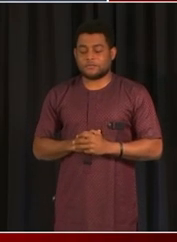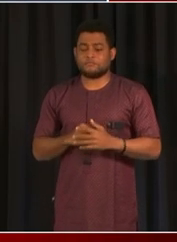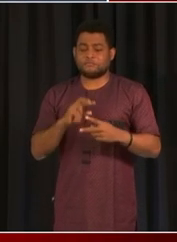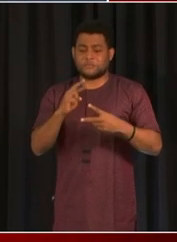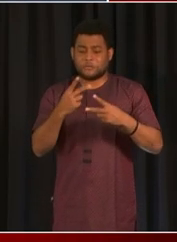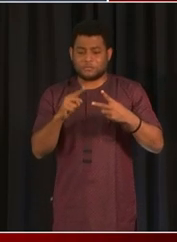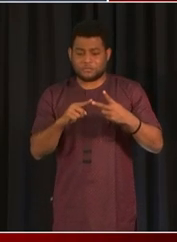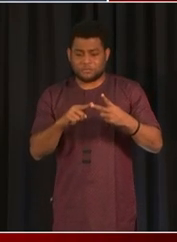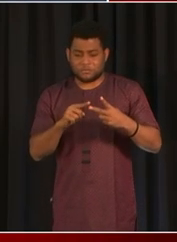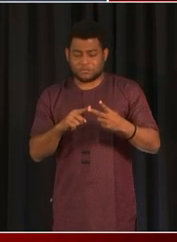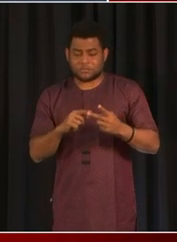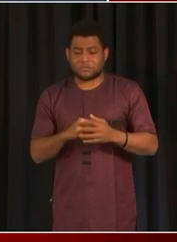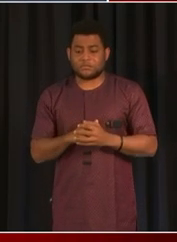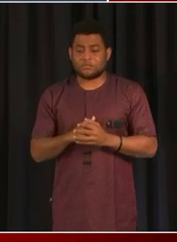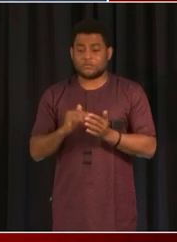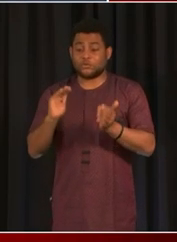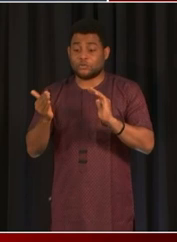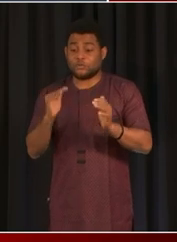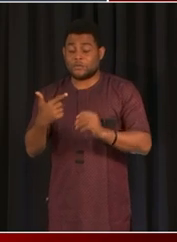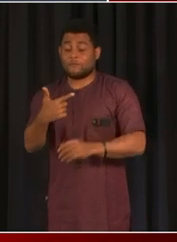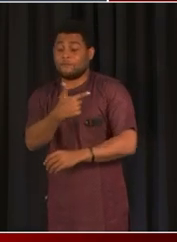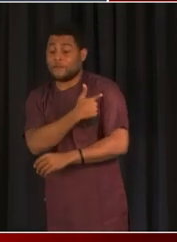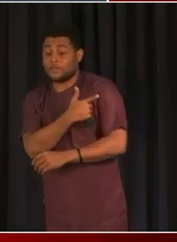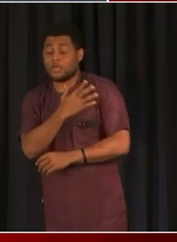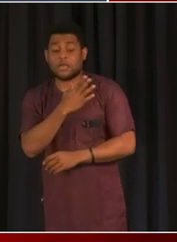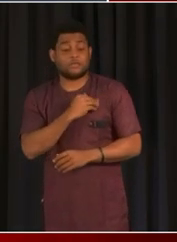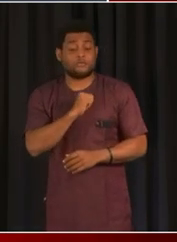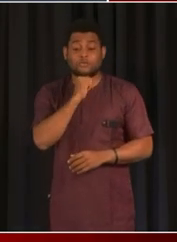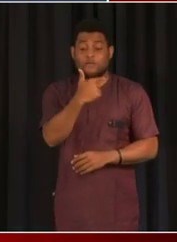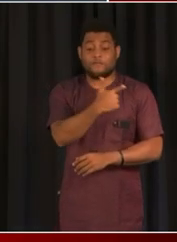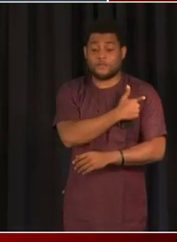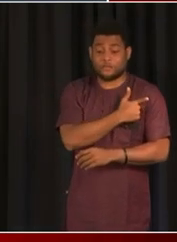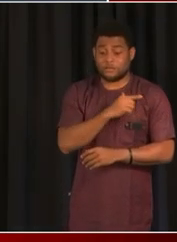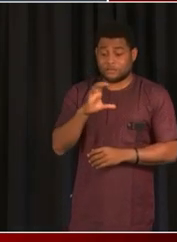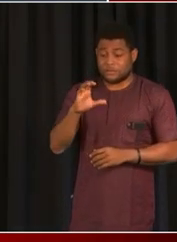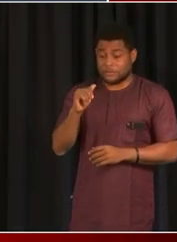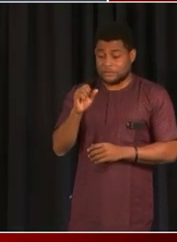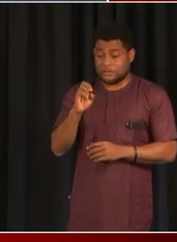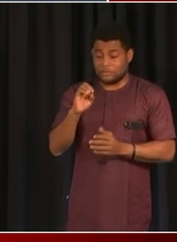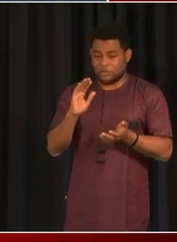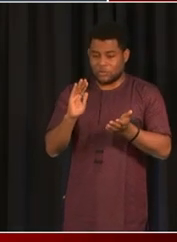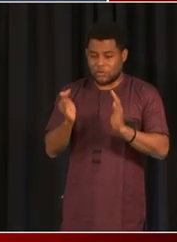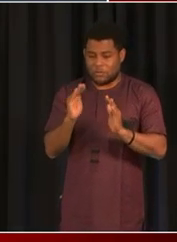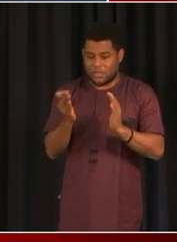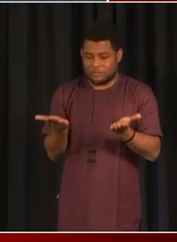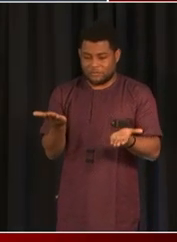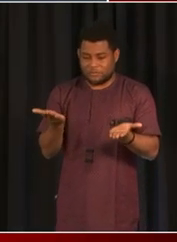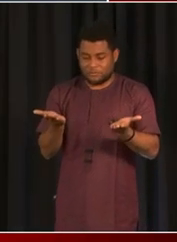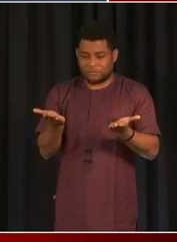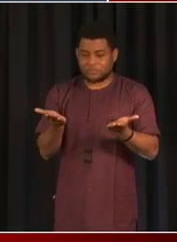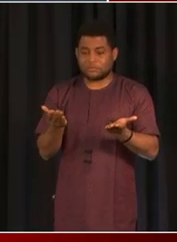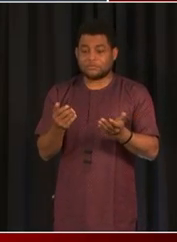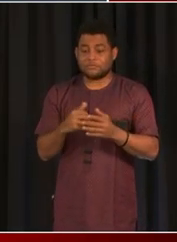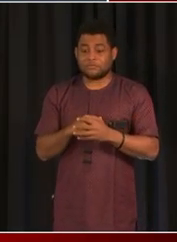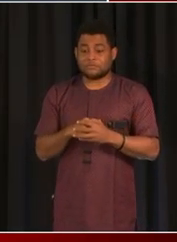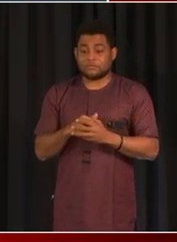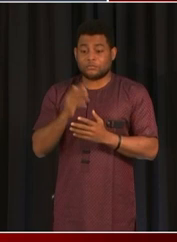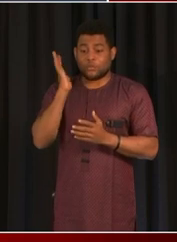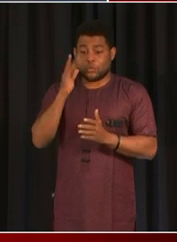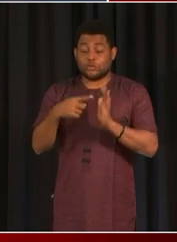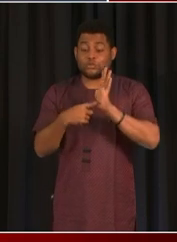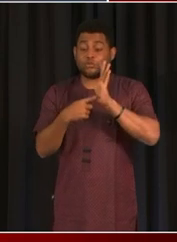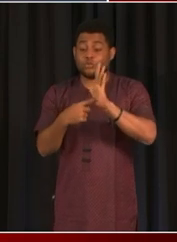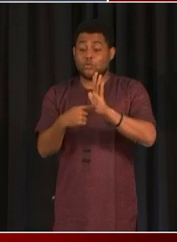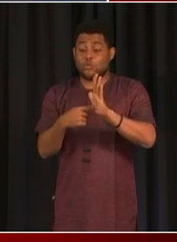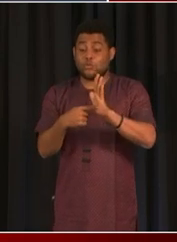fully unvaccinated in deaths and COVID cases, is the city going to be showing, first off, underlying health conditions? And then in